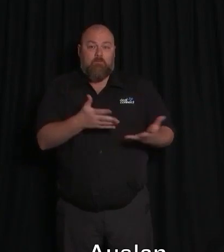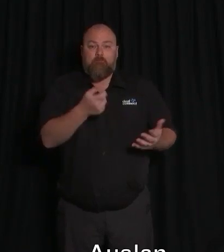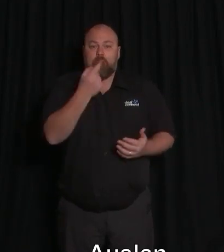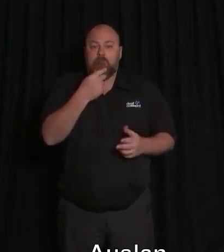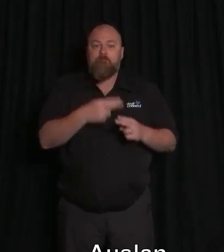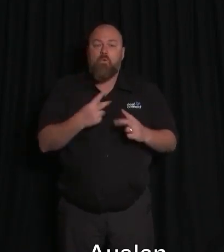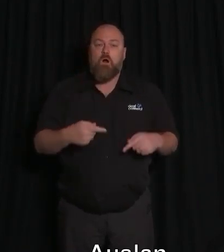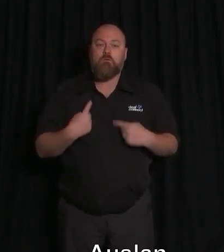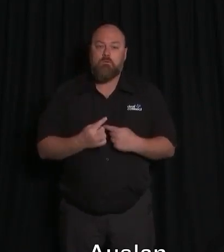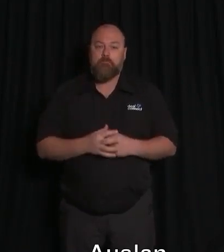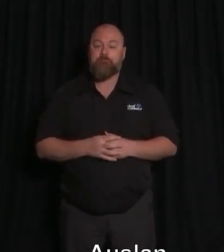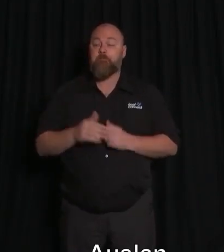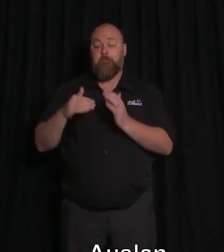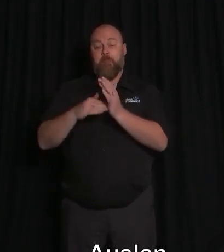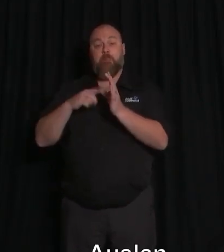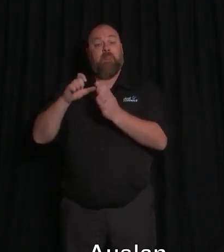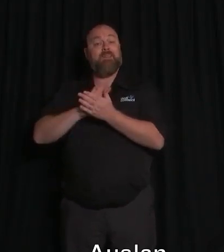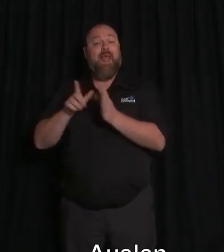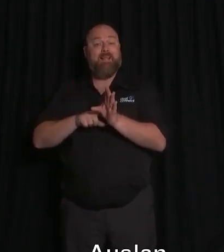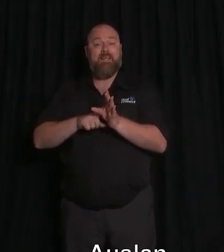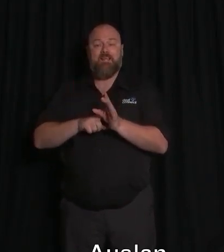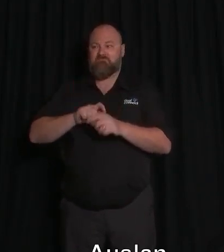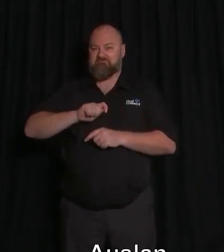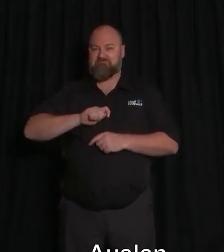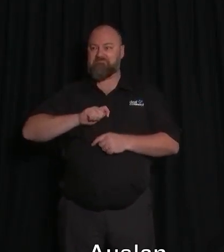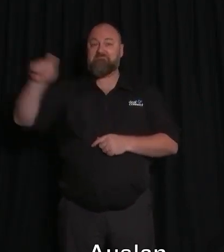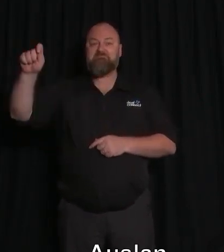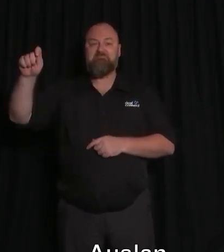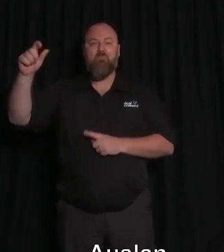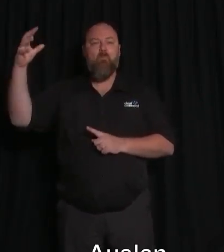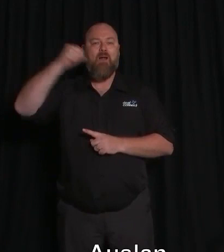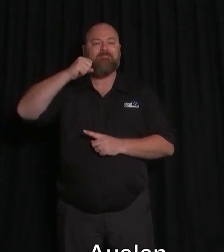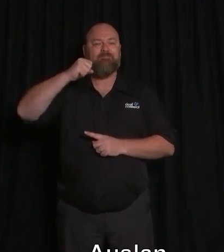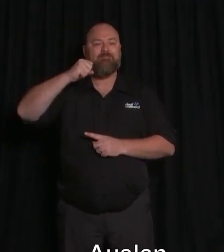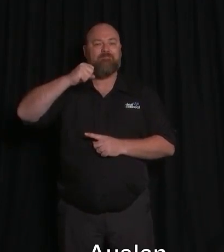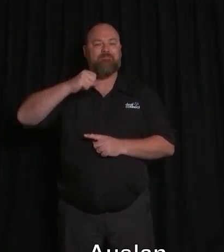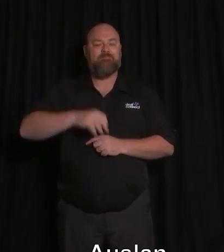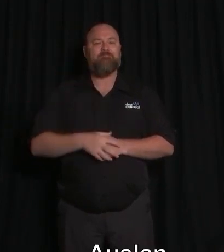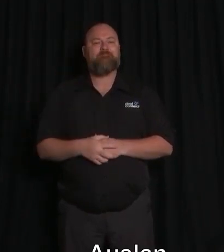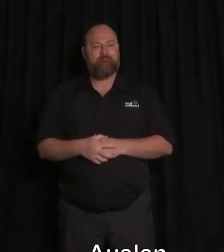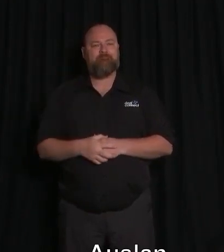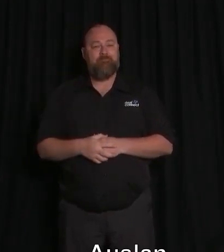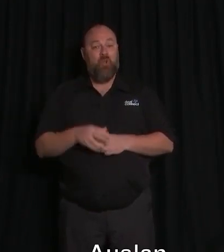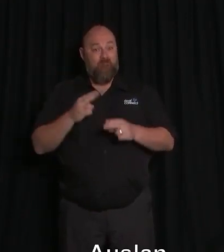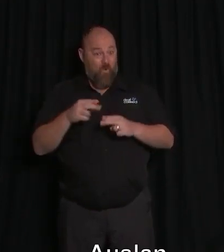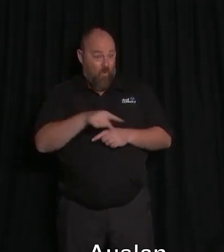And Zaki took him to court and won a court victory. For all of which, this is the story.